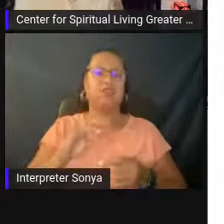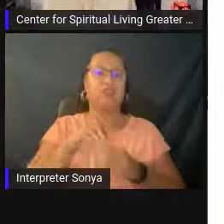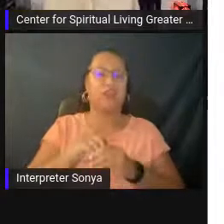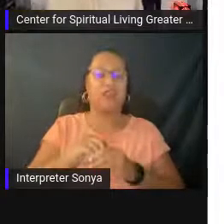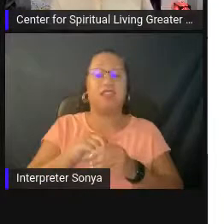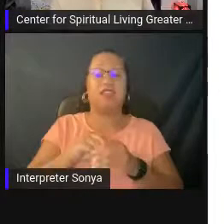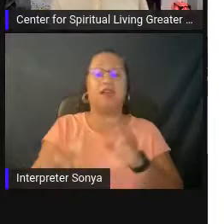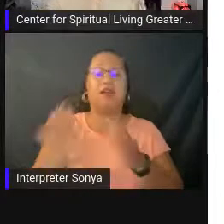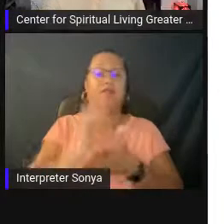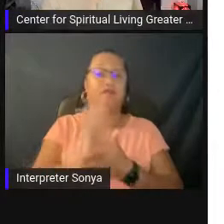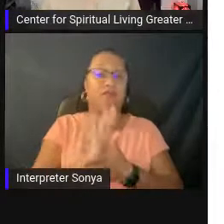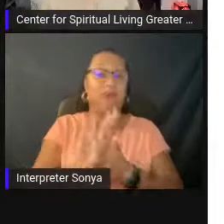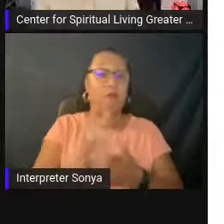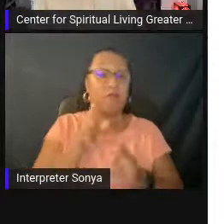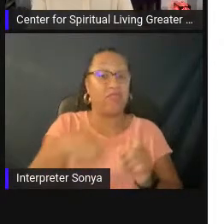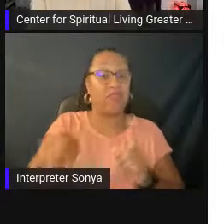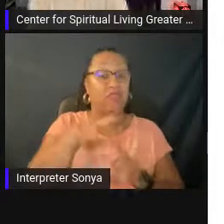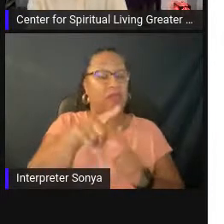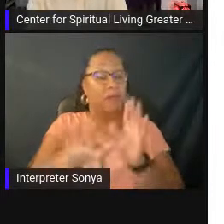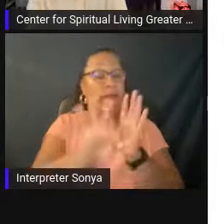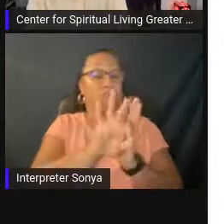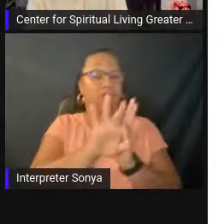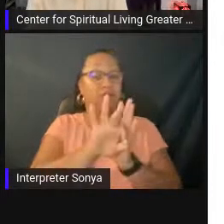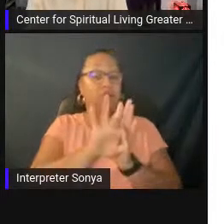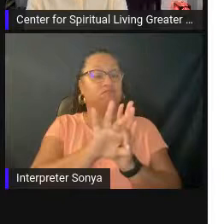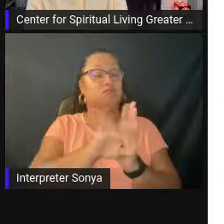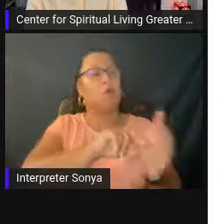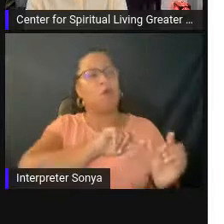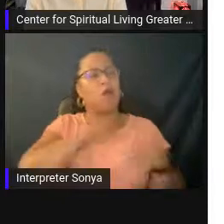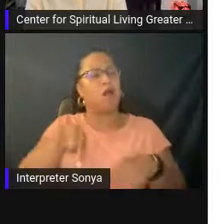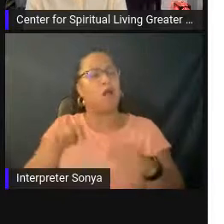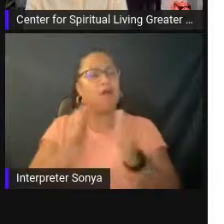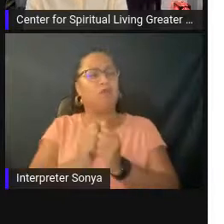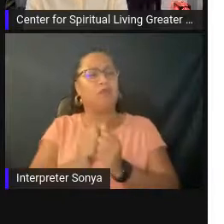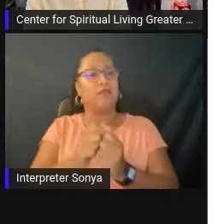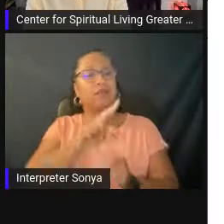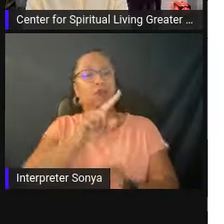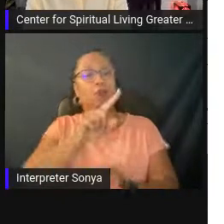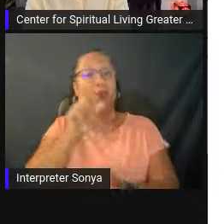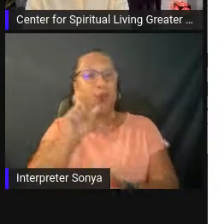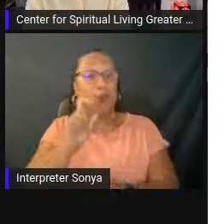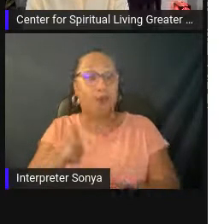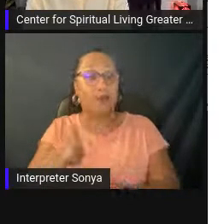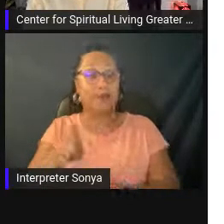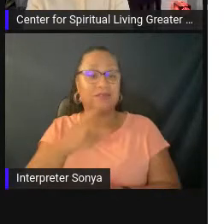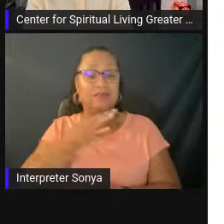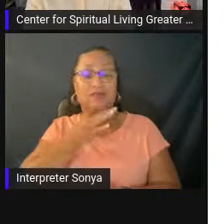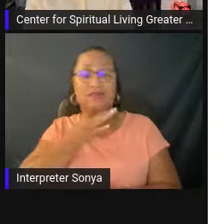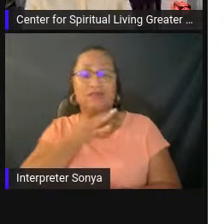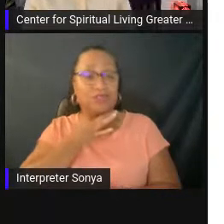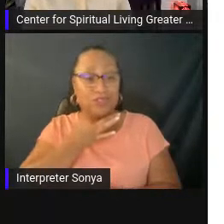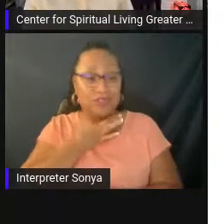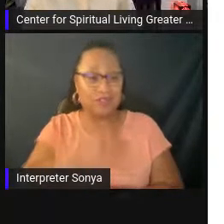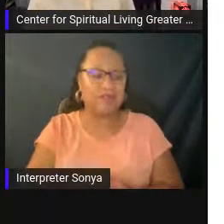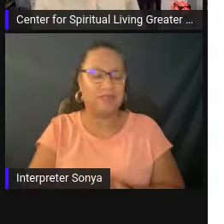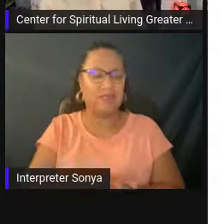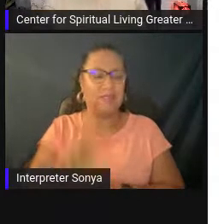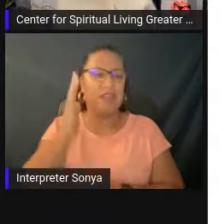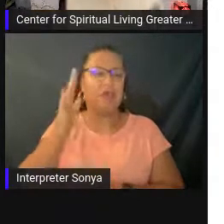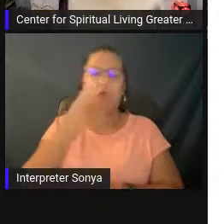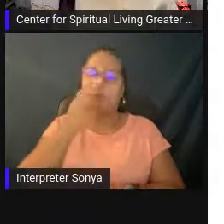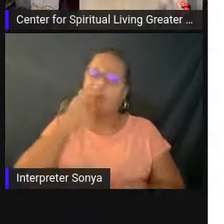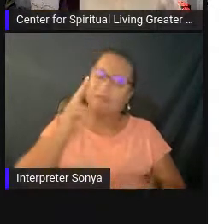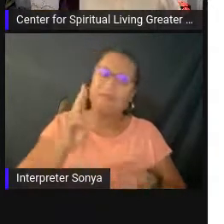choose. Come with questions and curiosity. It will be a fun,